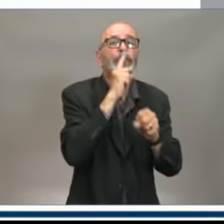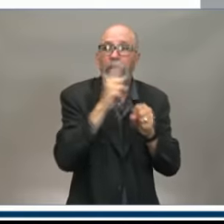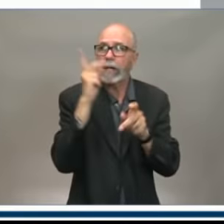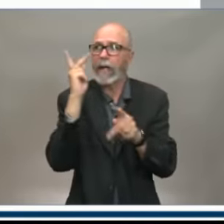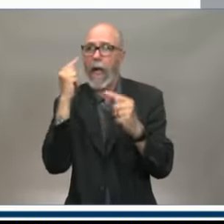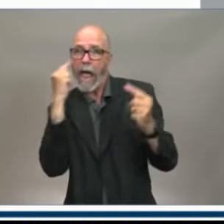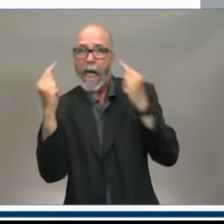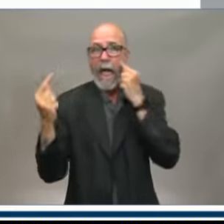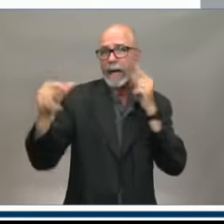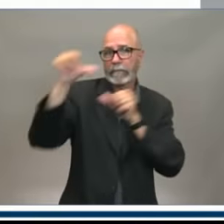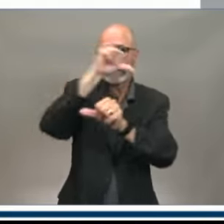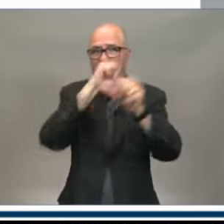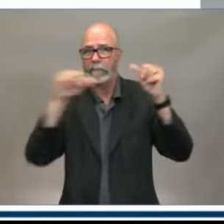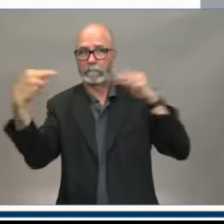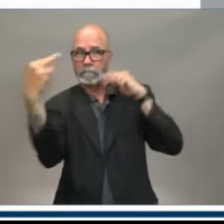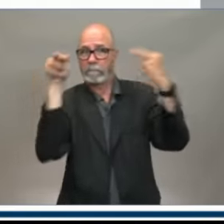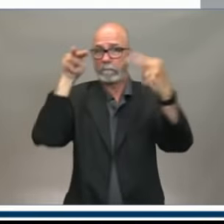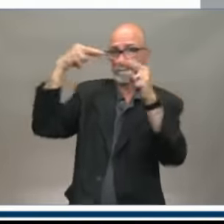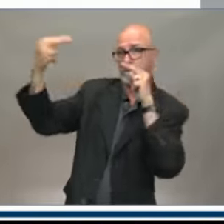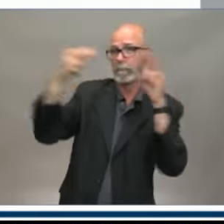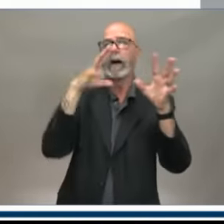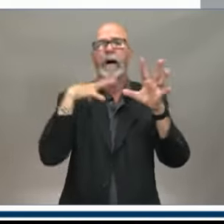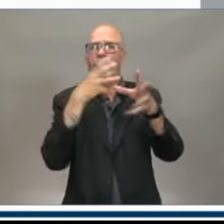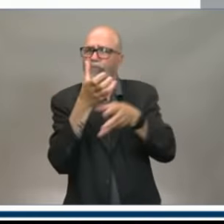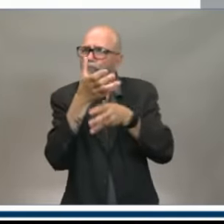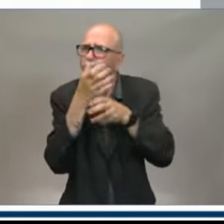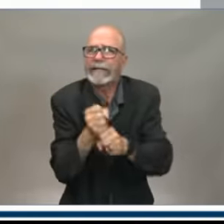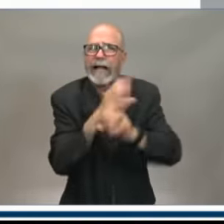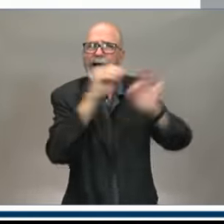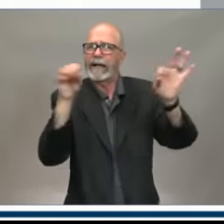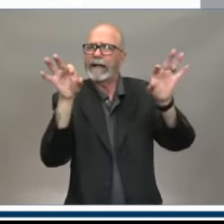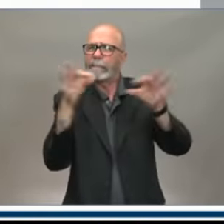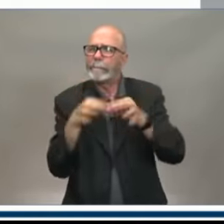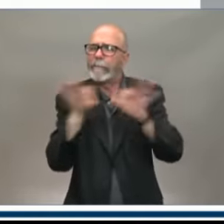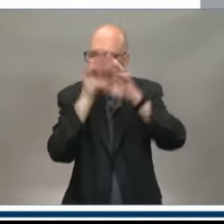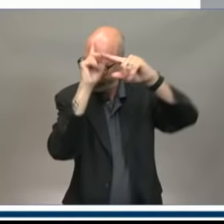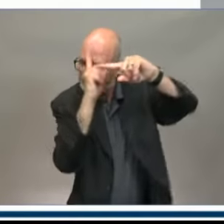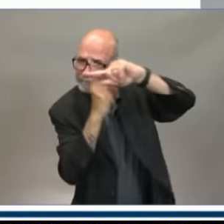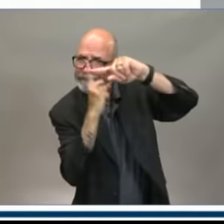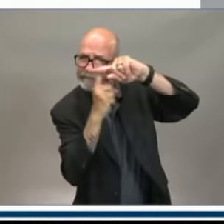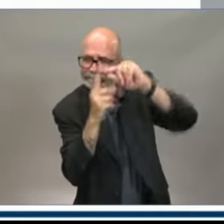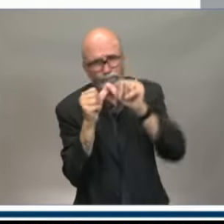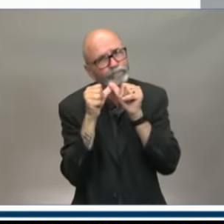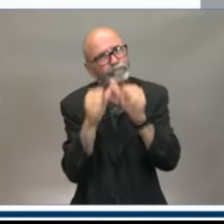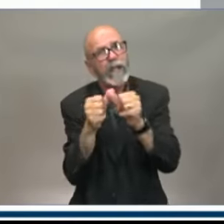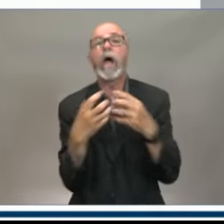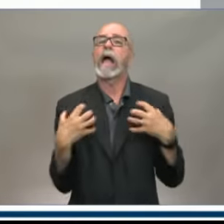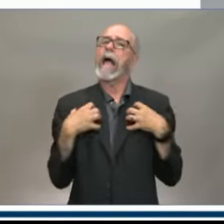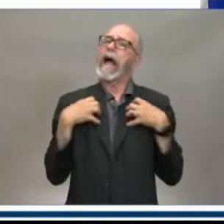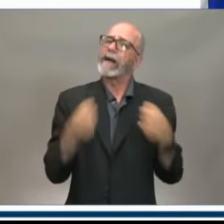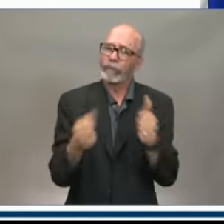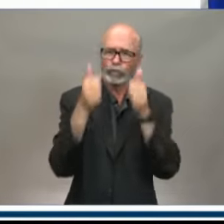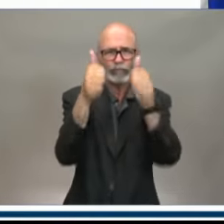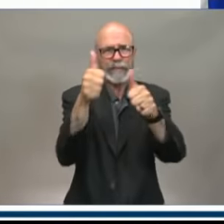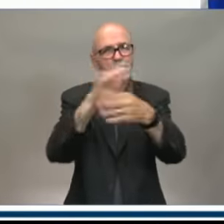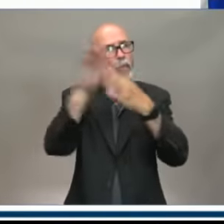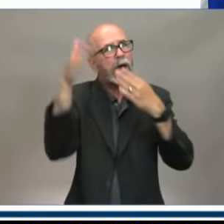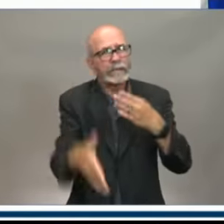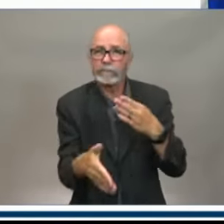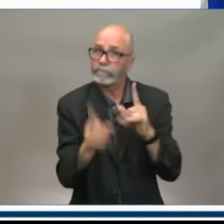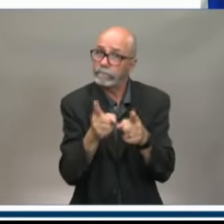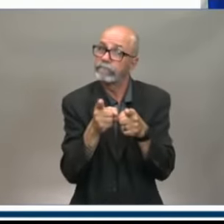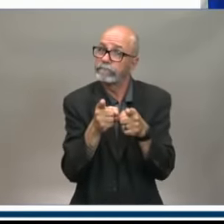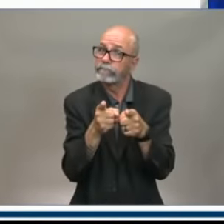do with care and compassion and building a positive sense of community. Have a good weekend. Premier. Thank you, Dr. Strang, and Tina will